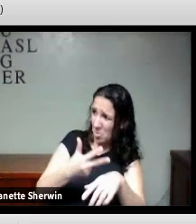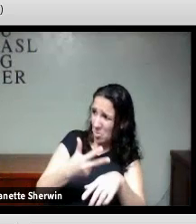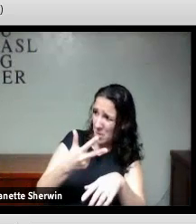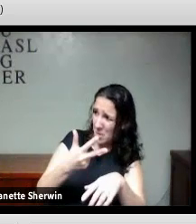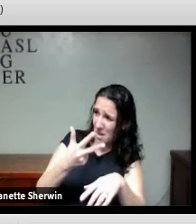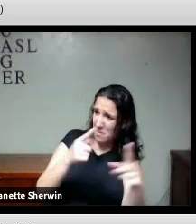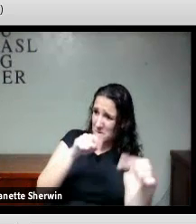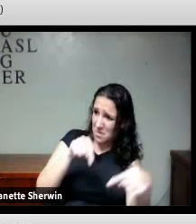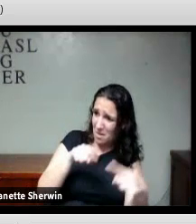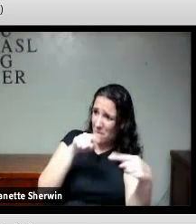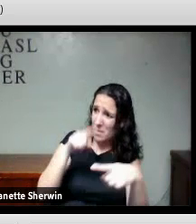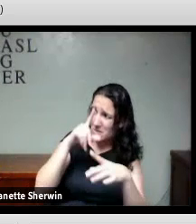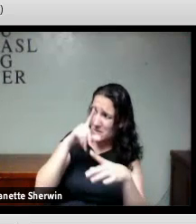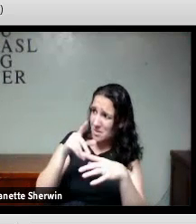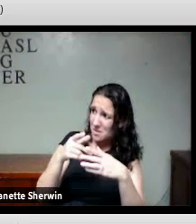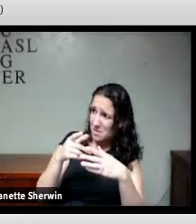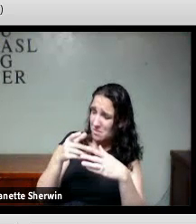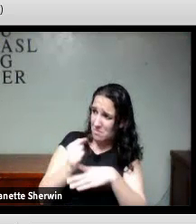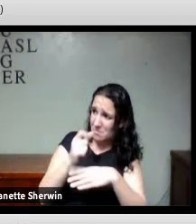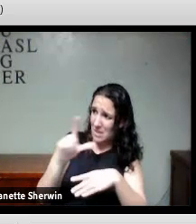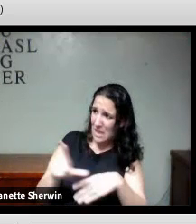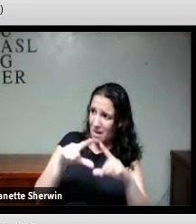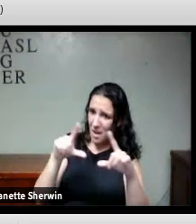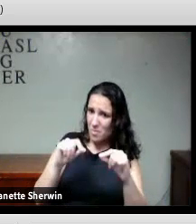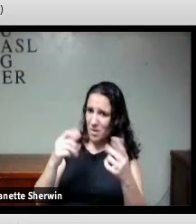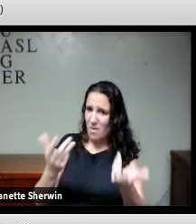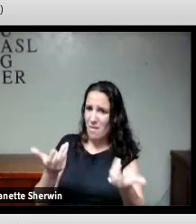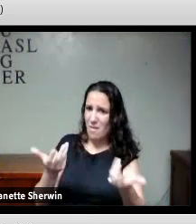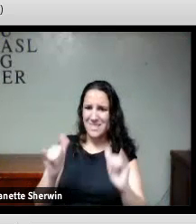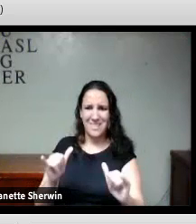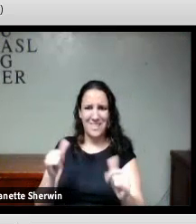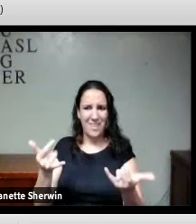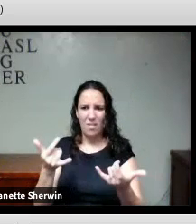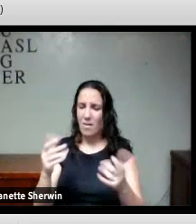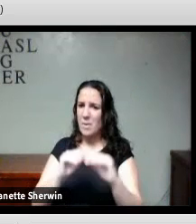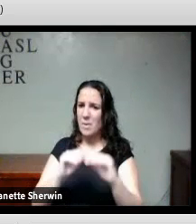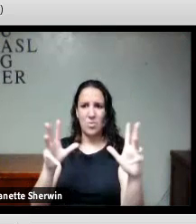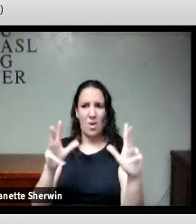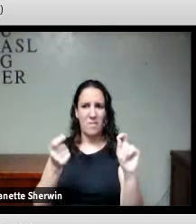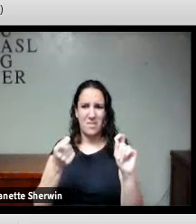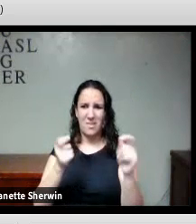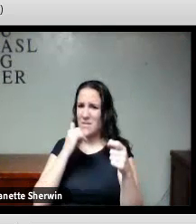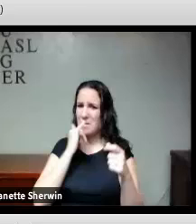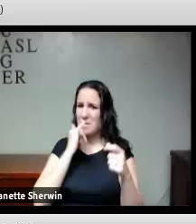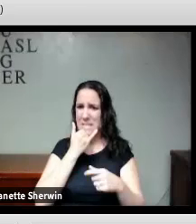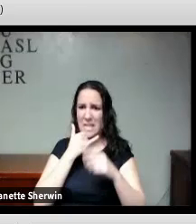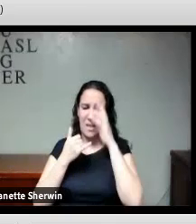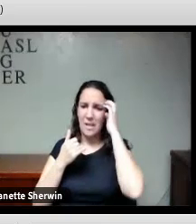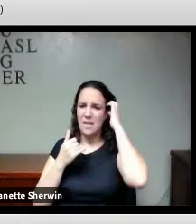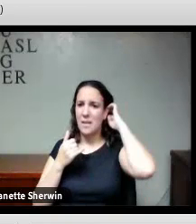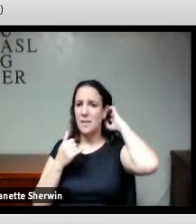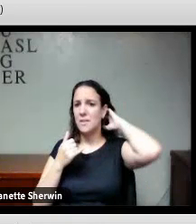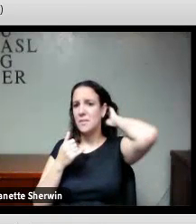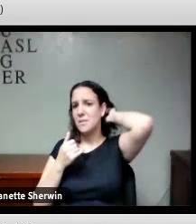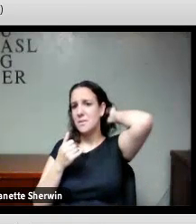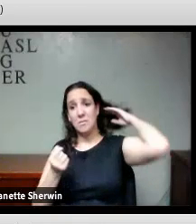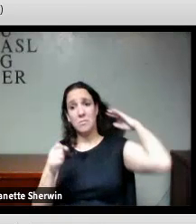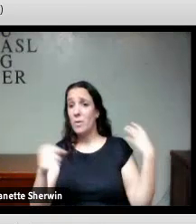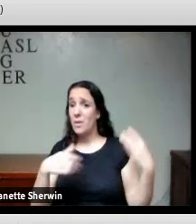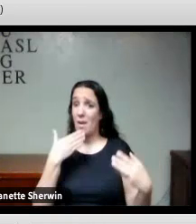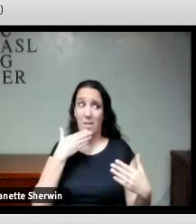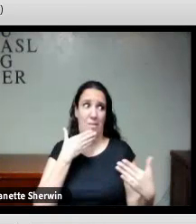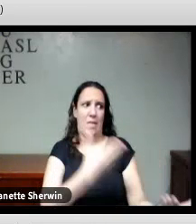library card. Even if that was the first time that ever happened, there's some kind of a glitch in that system, isn't there? So why not thank them? My goodness, you might